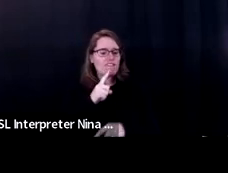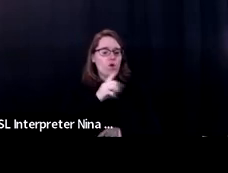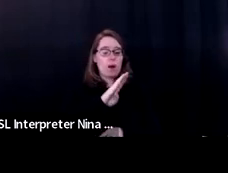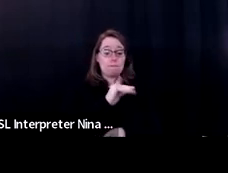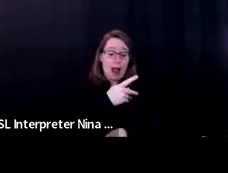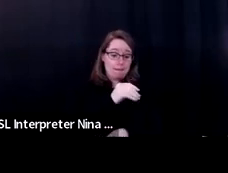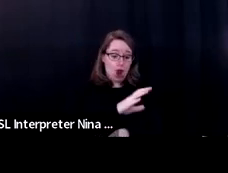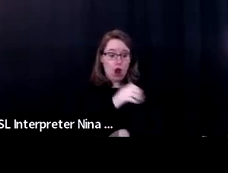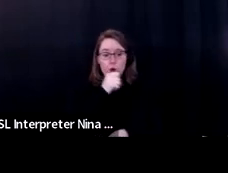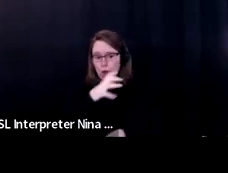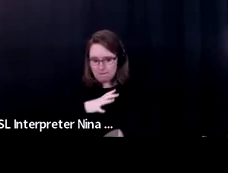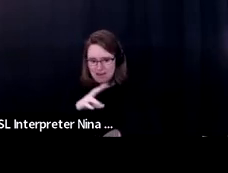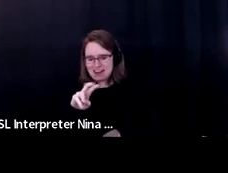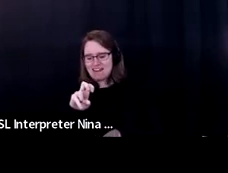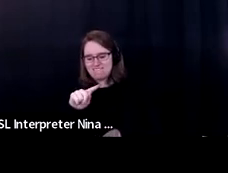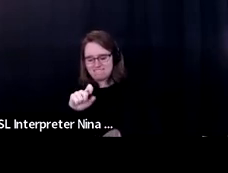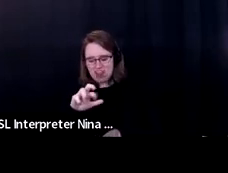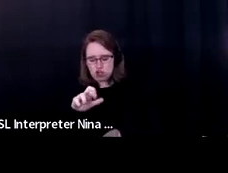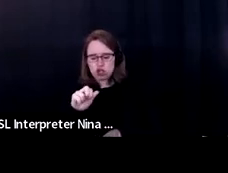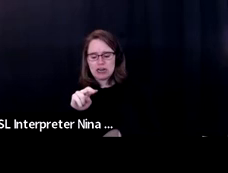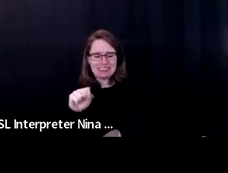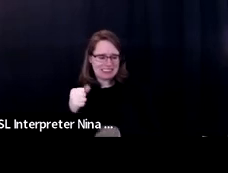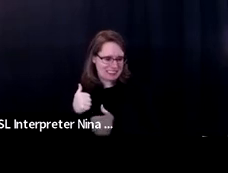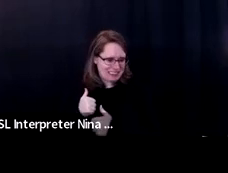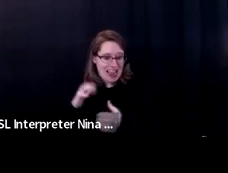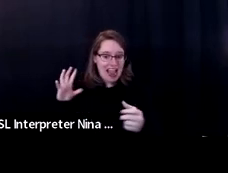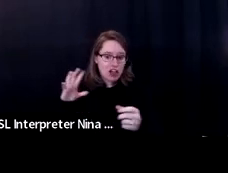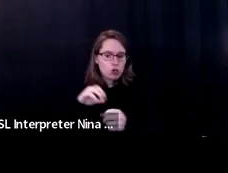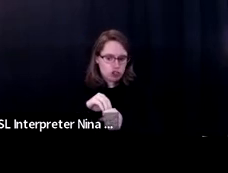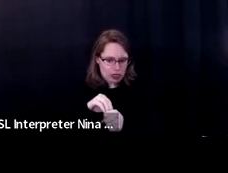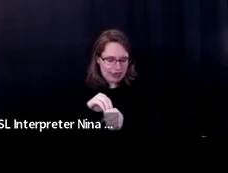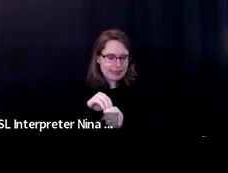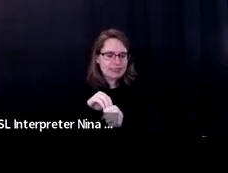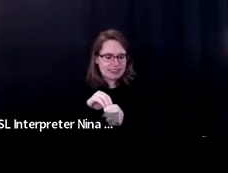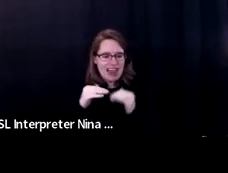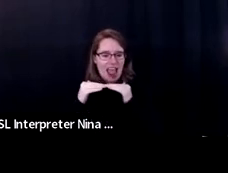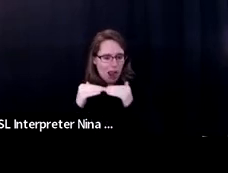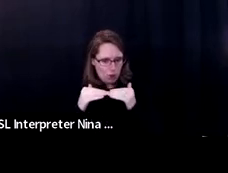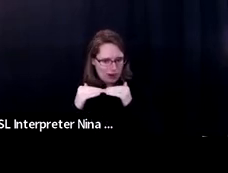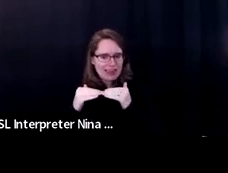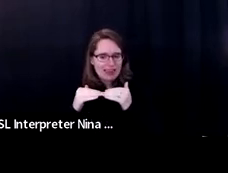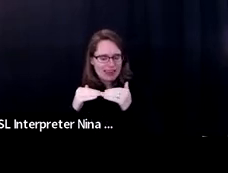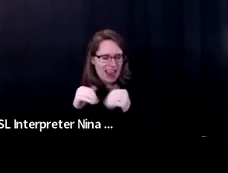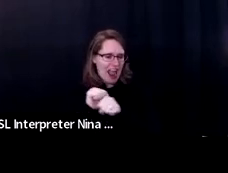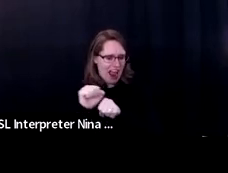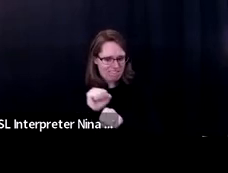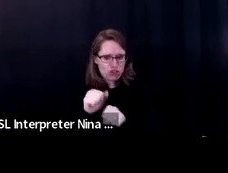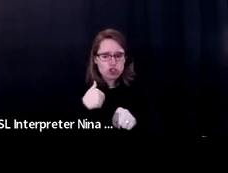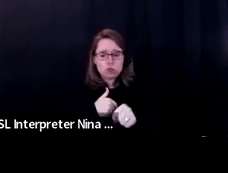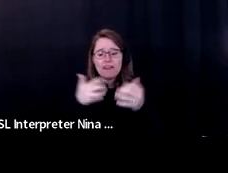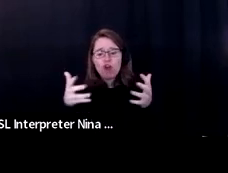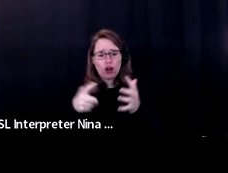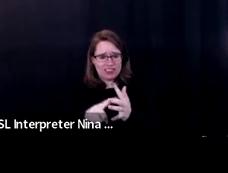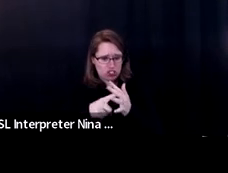vets, the inclusion efforts, the equity efforts that we've already started to establish in the work of